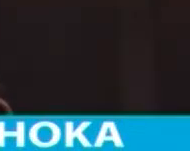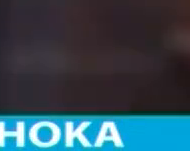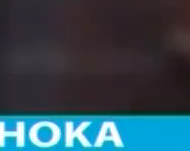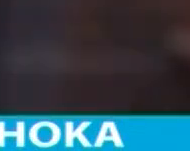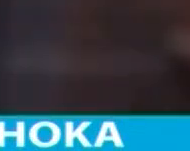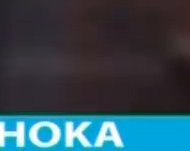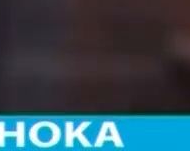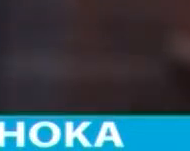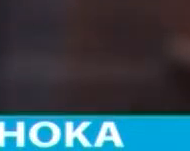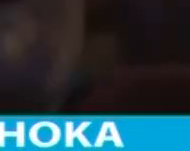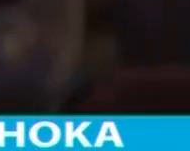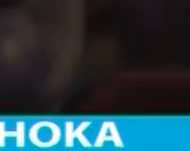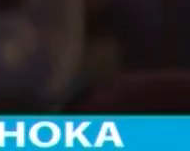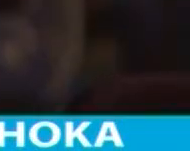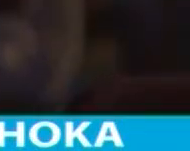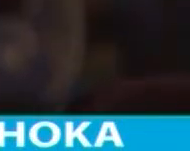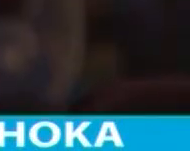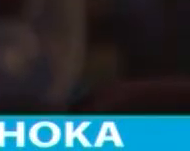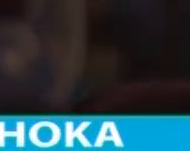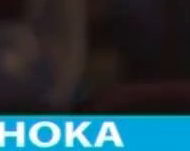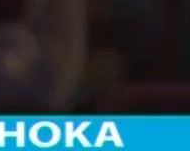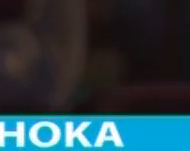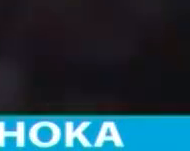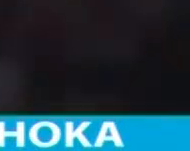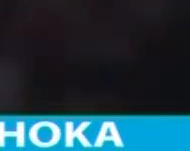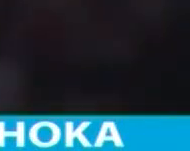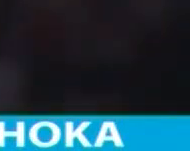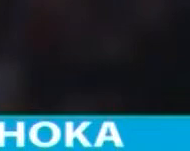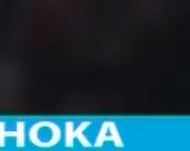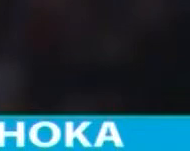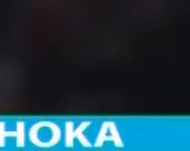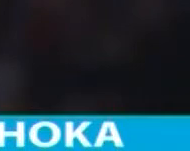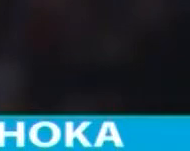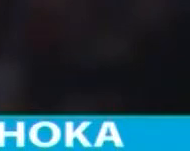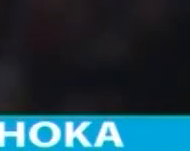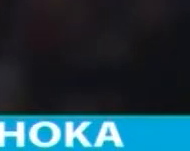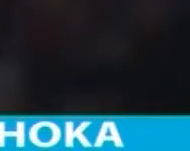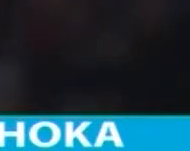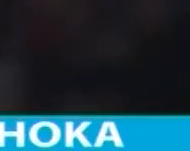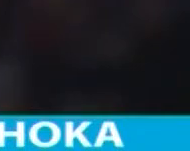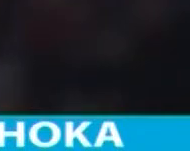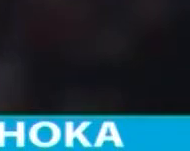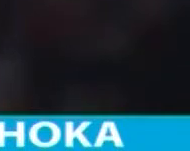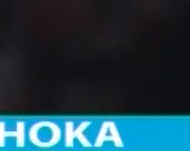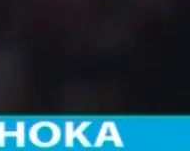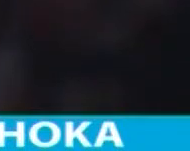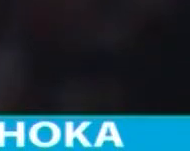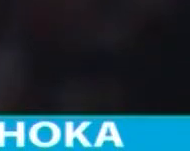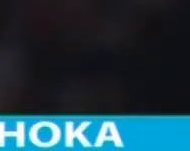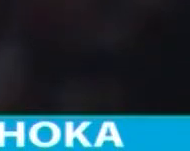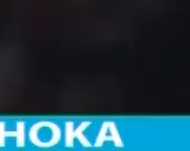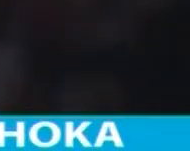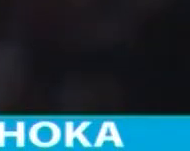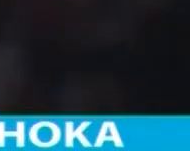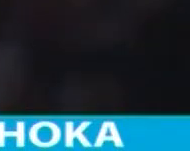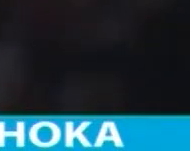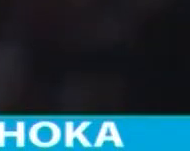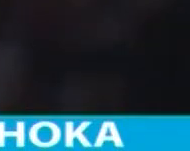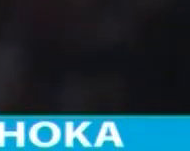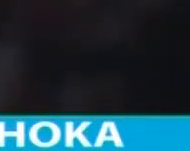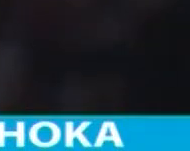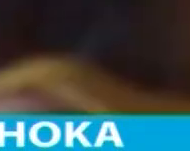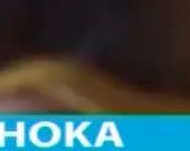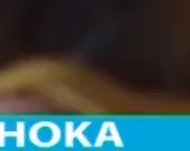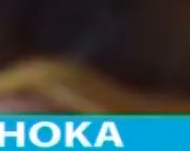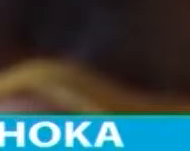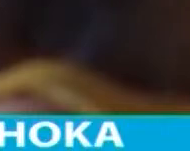overpowered my truth. The brother Sushim and brother Ashok have mistreated me. I do not want to see